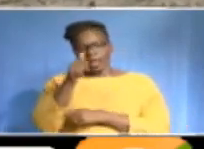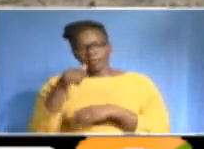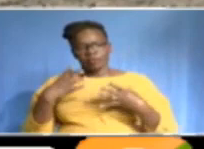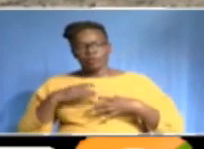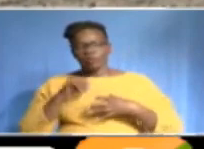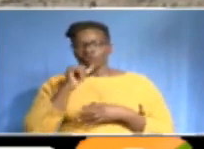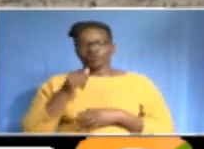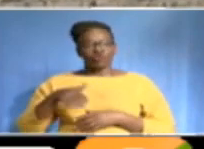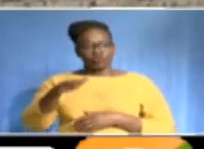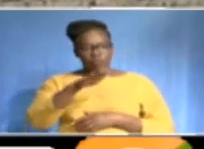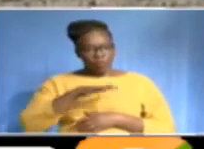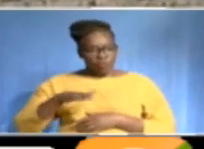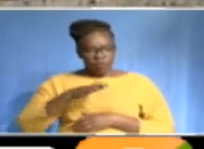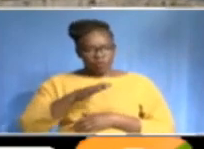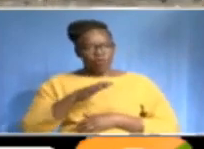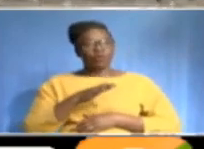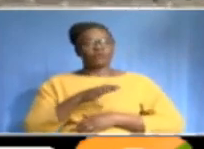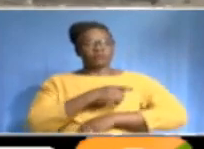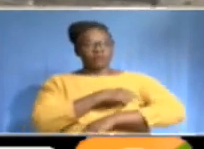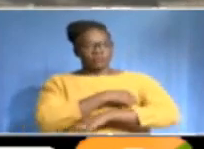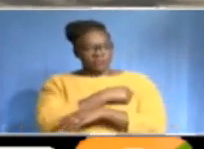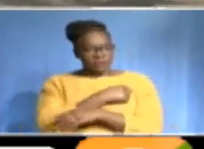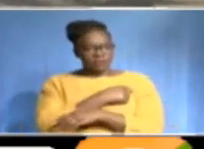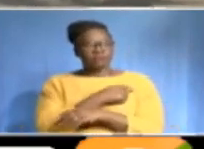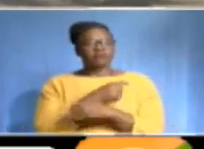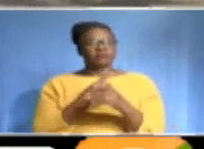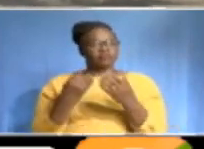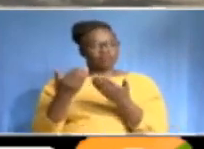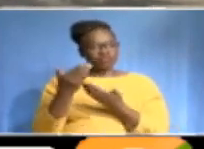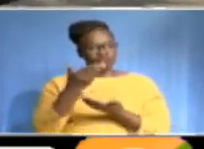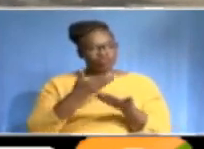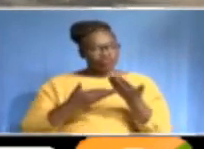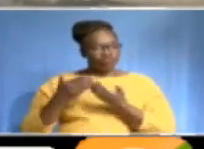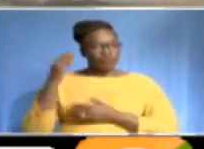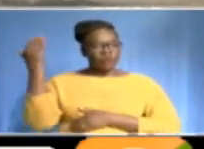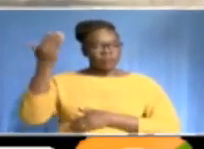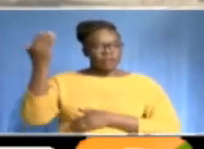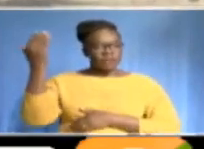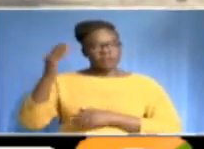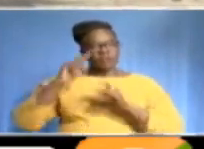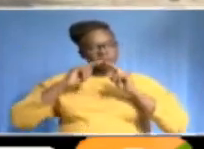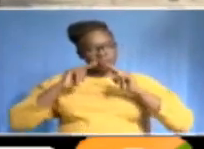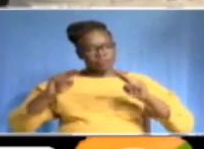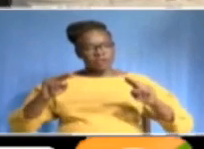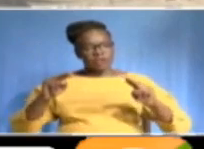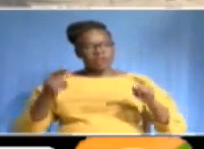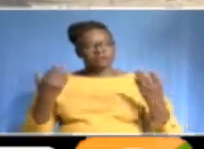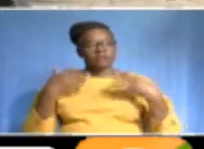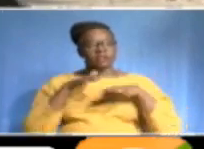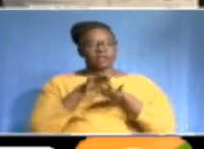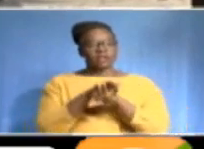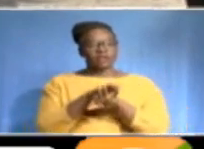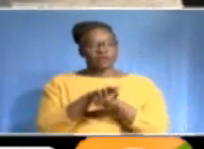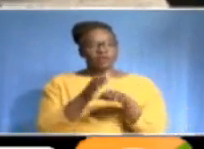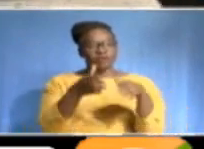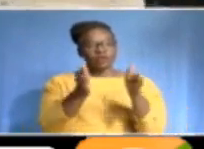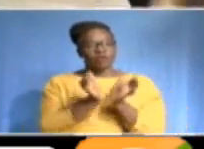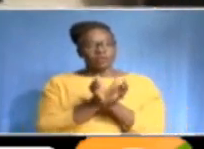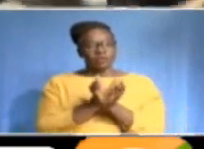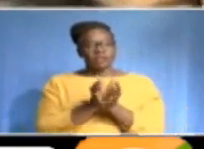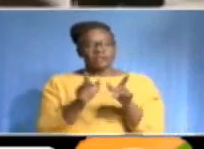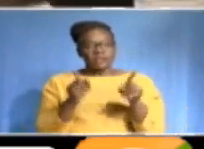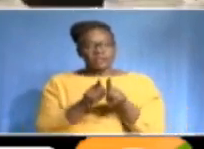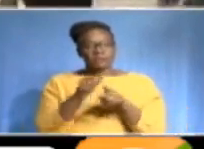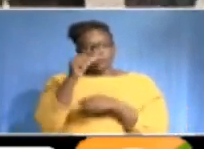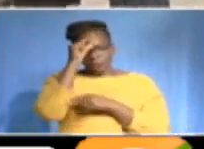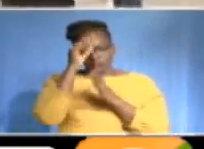here, and preaching the words of cohesion and peaceful integration in the community. And this is what the governor said